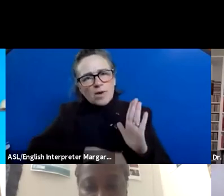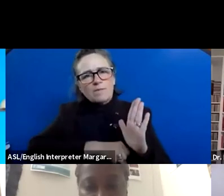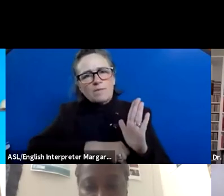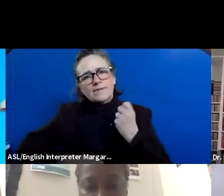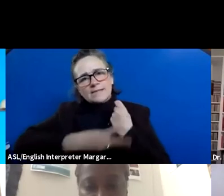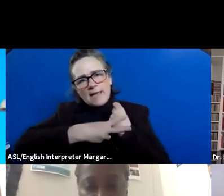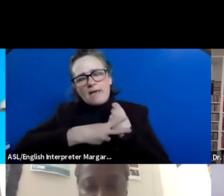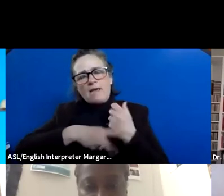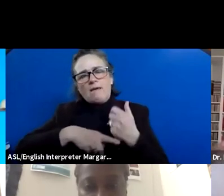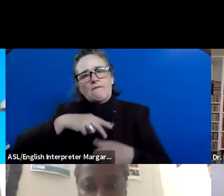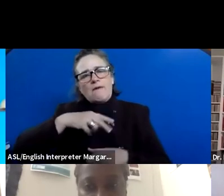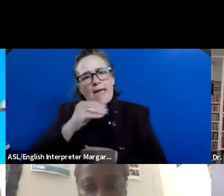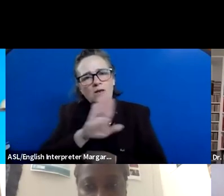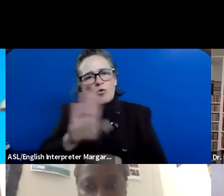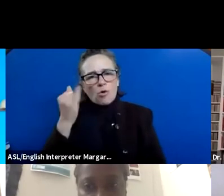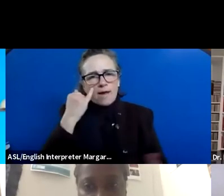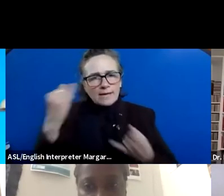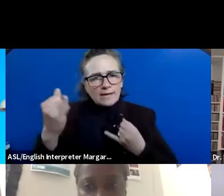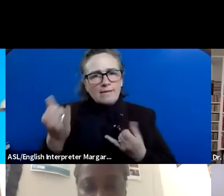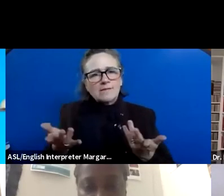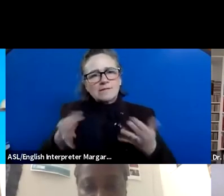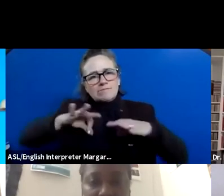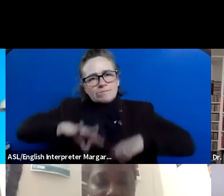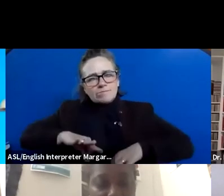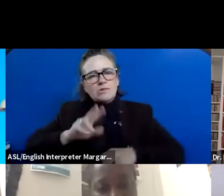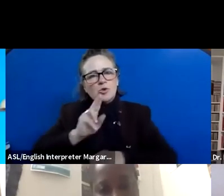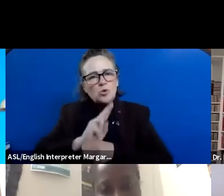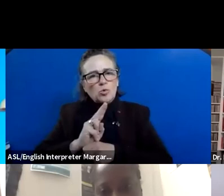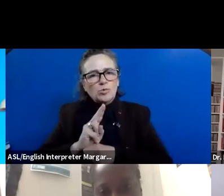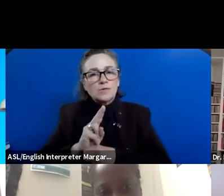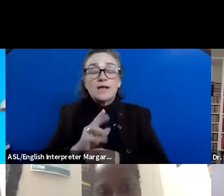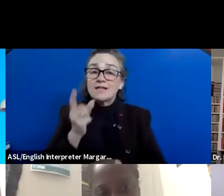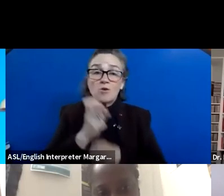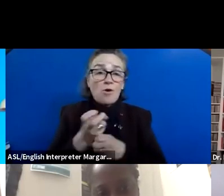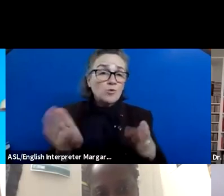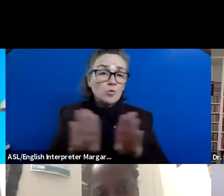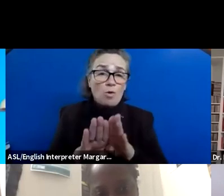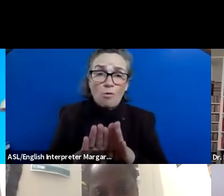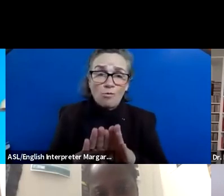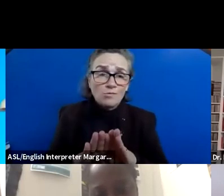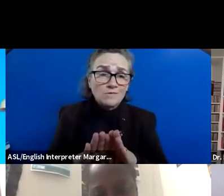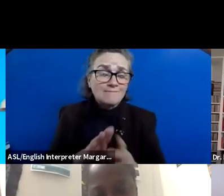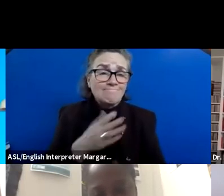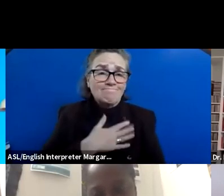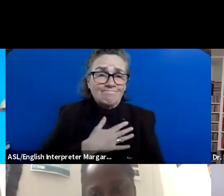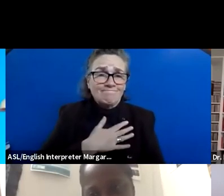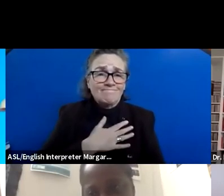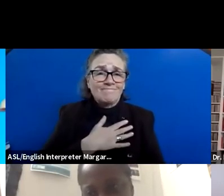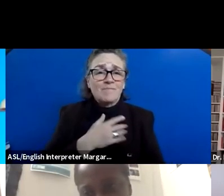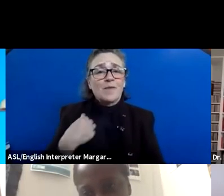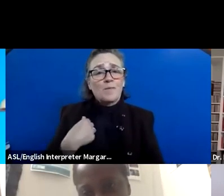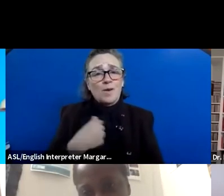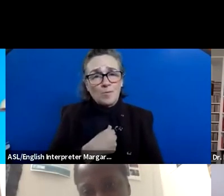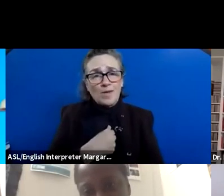additionally grateful to you all. And it's very hard to bring this to an end, but I think we have to after two